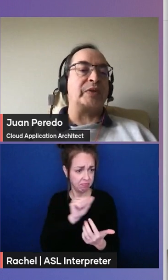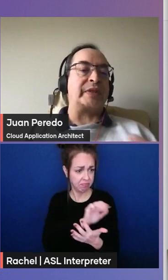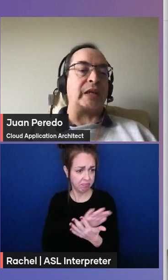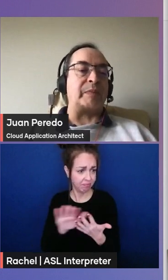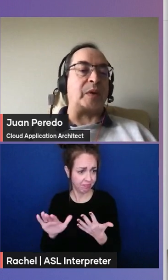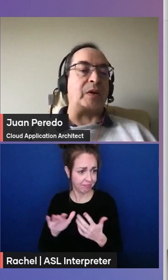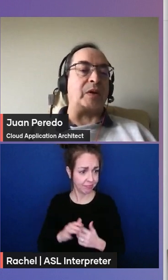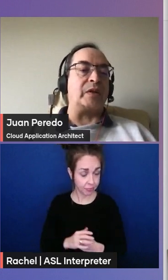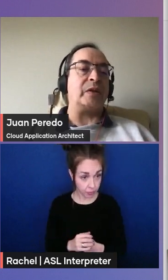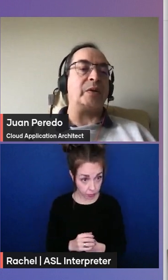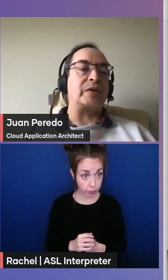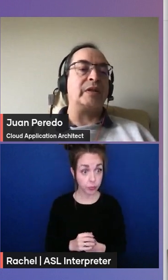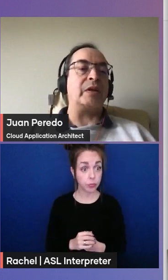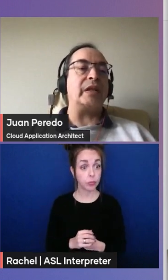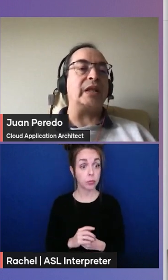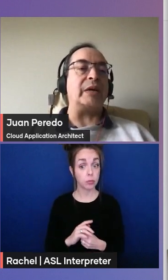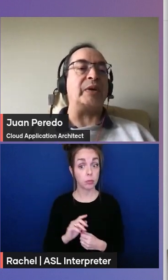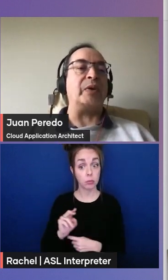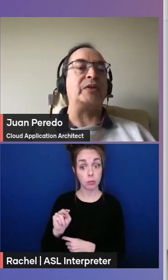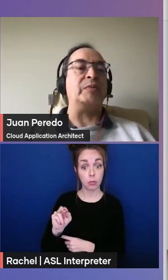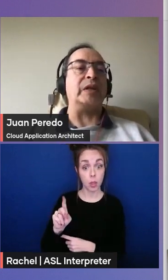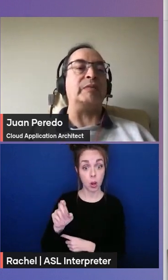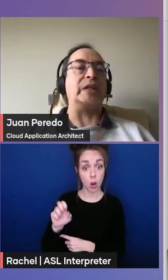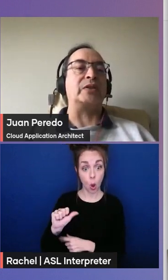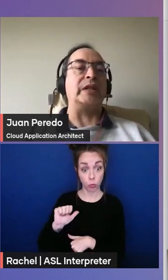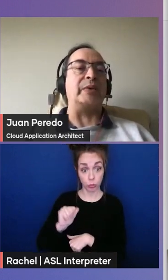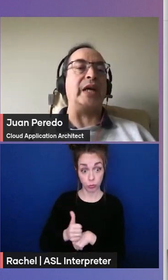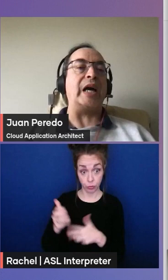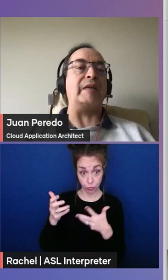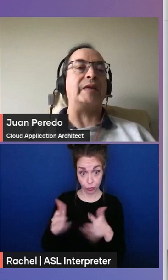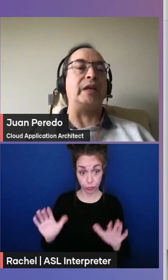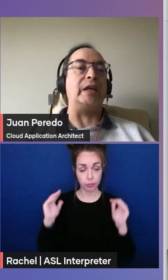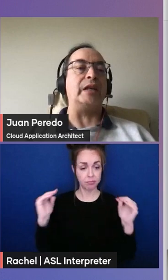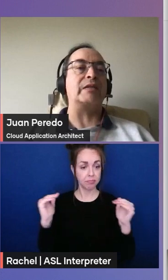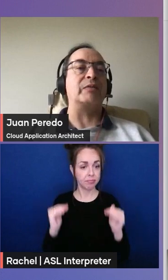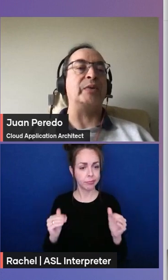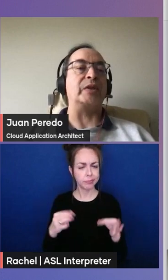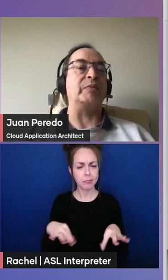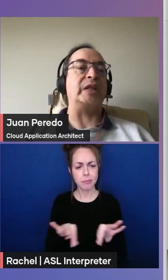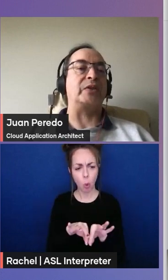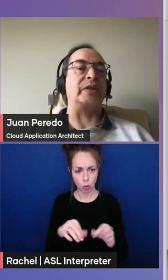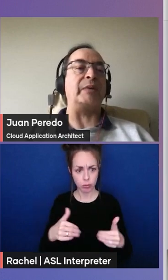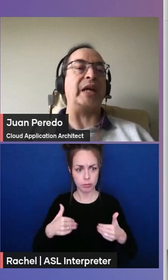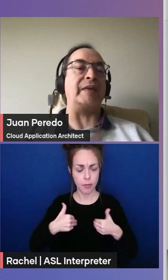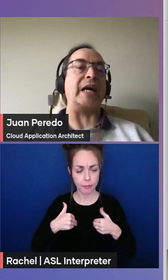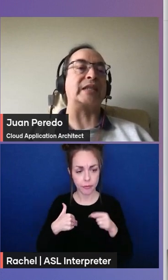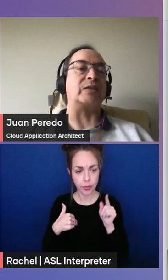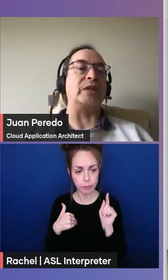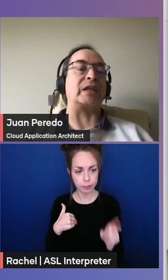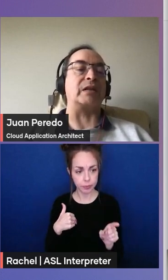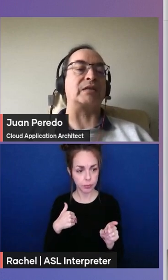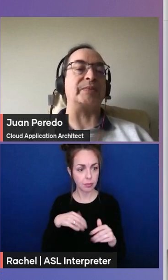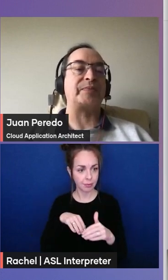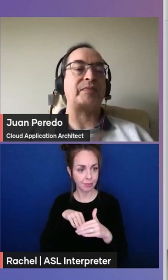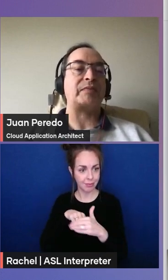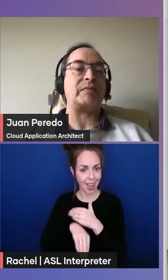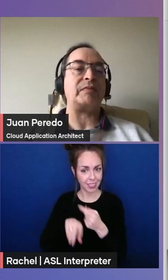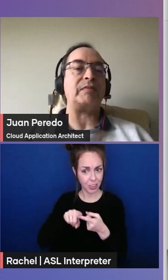Once we've set up our nodes, the other thing that we want to make sure that we have is we want to make sure that we have access to that